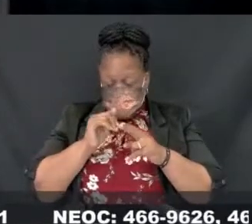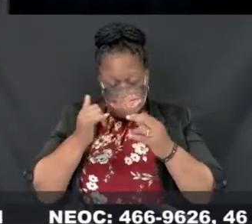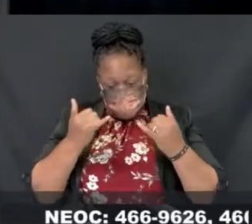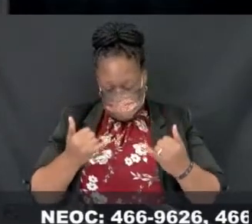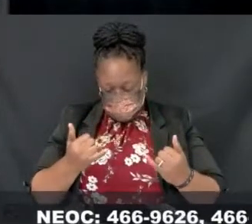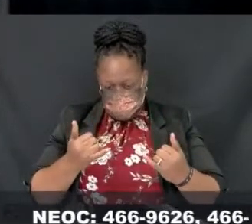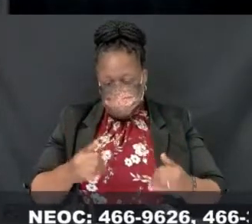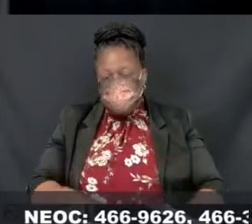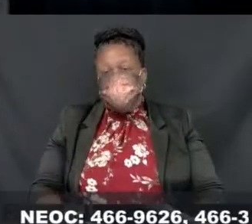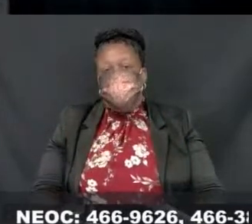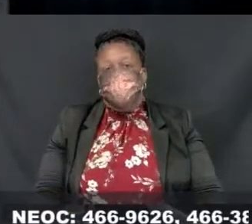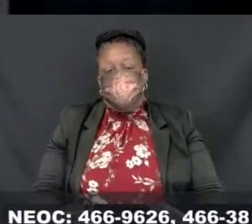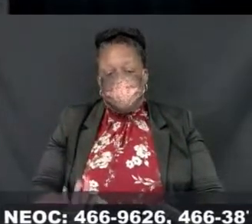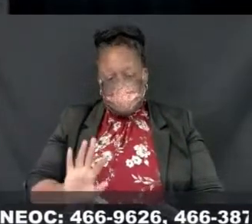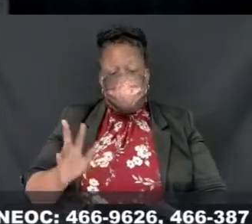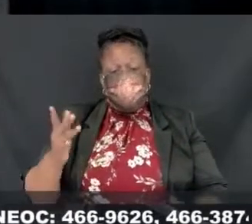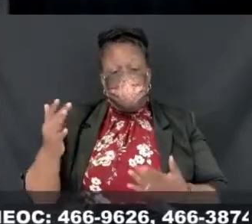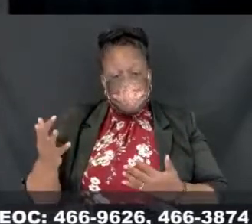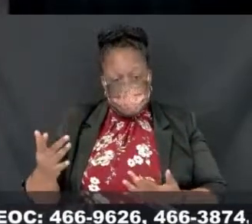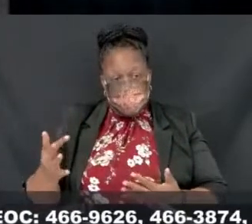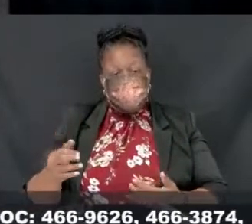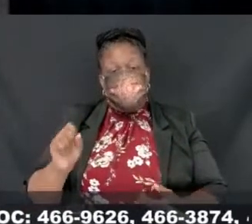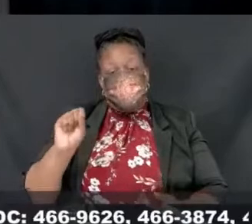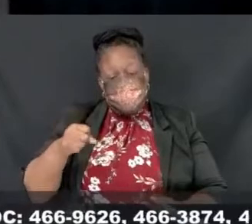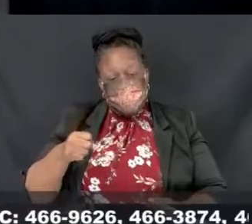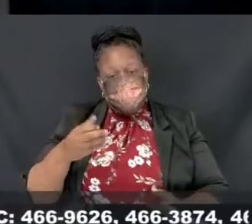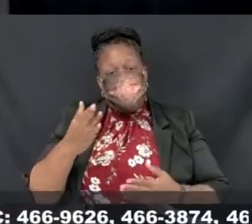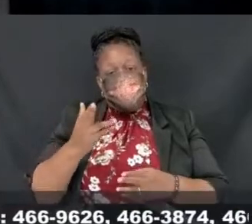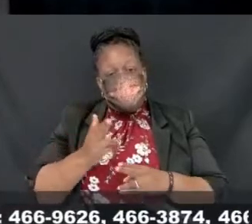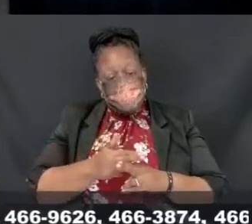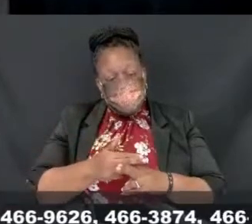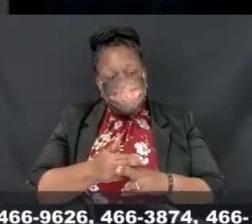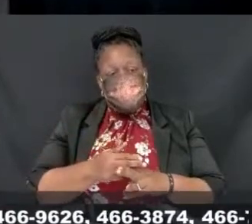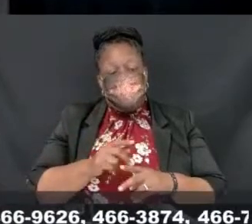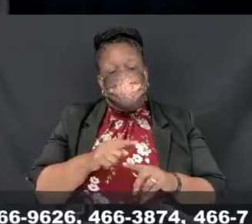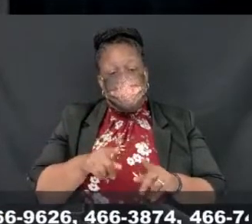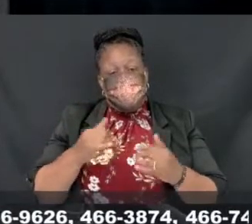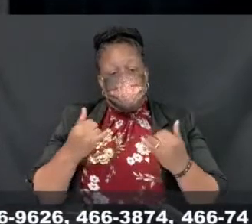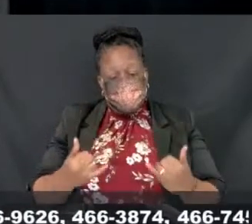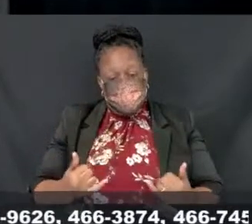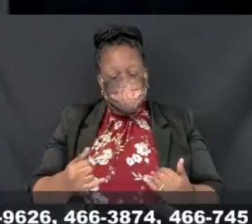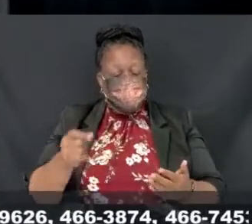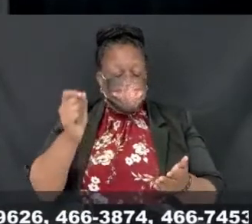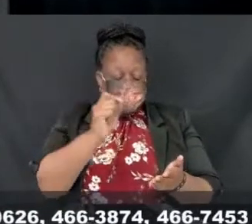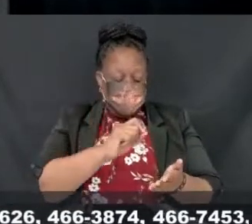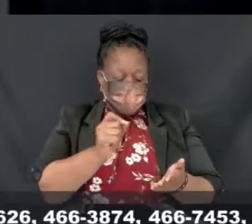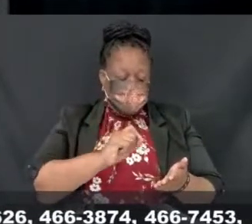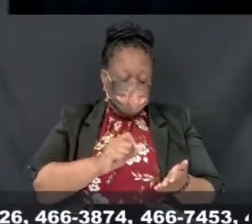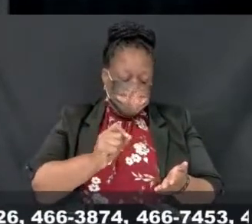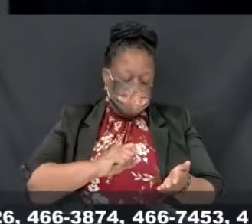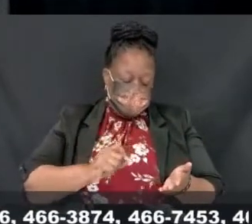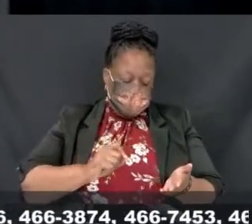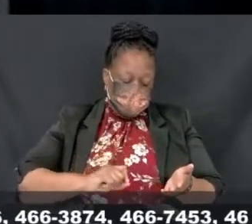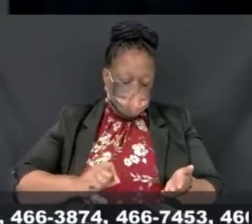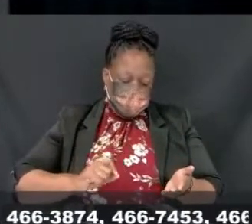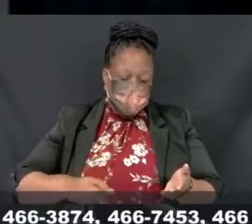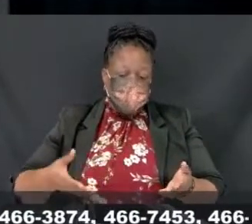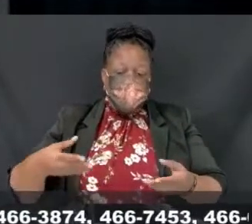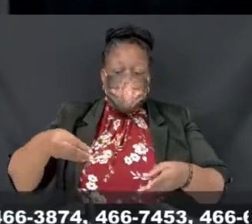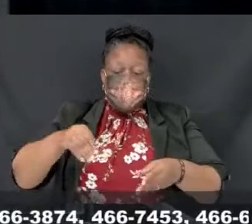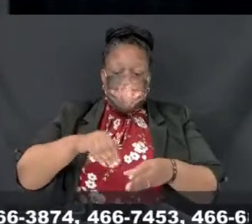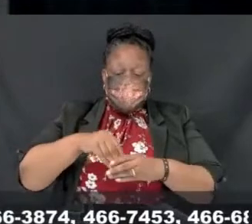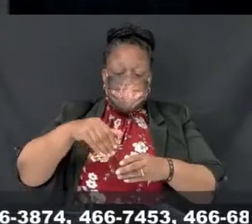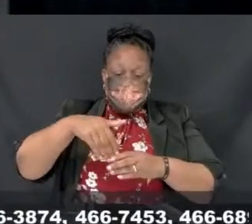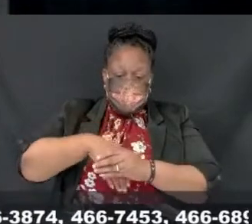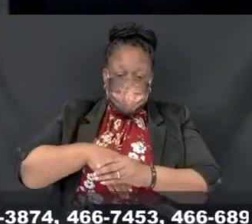paper and everything else. So eventually, yes, you complete the form, you get a barcode, a number, and you